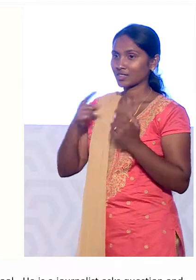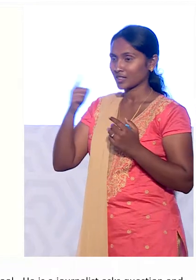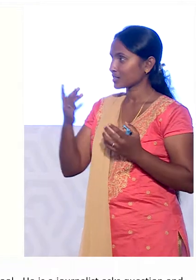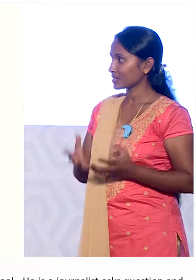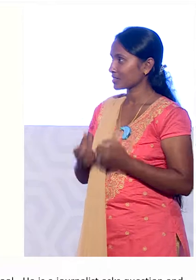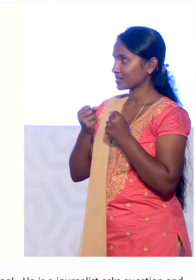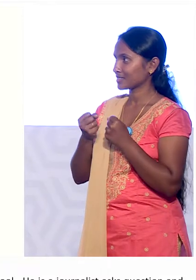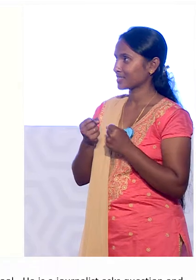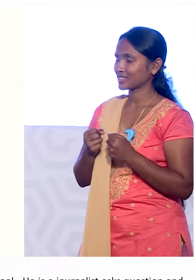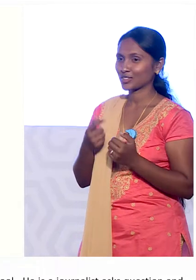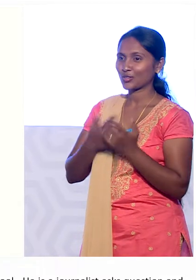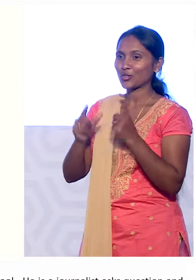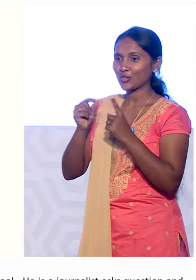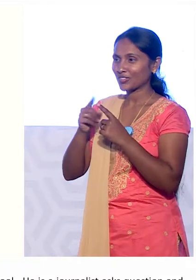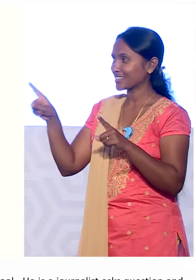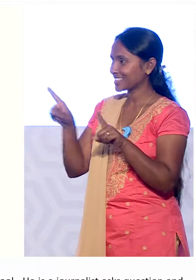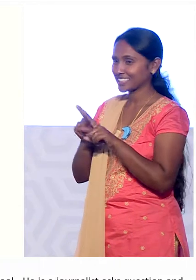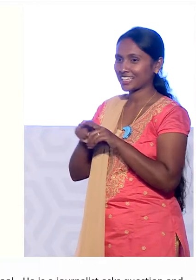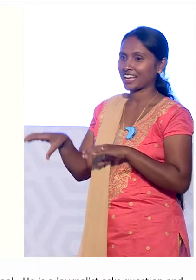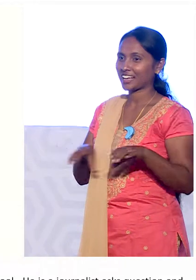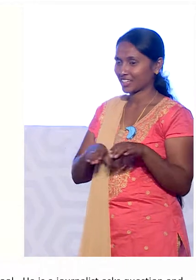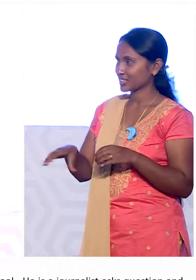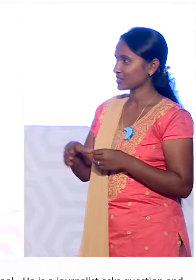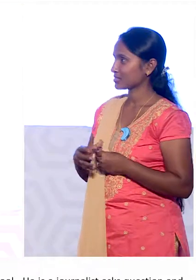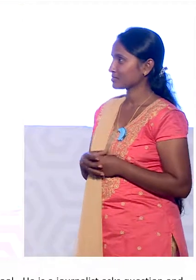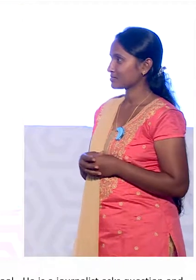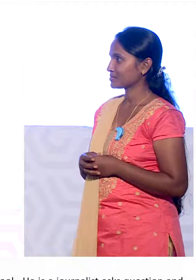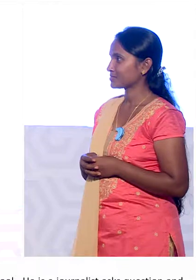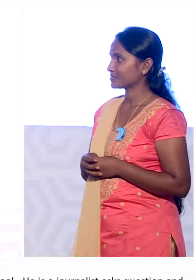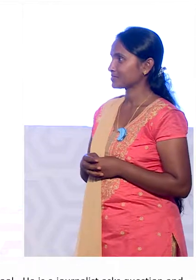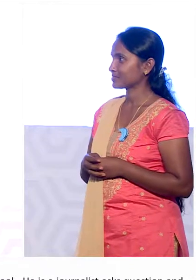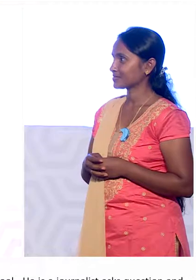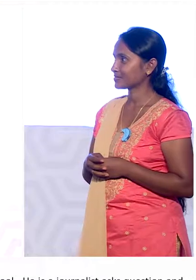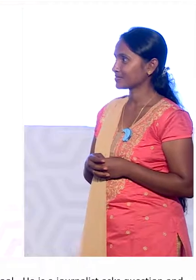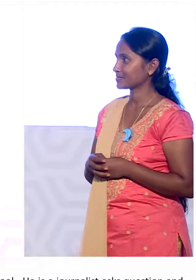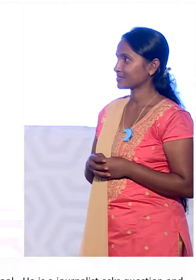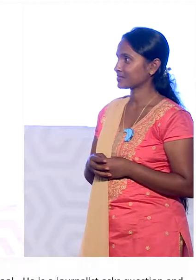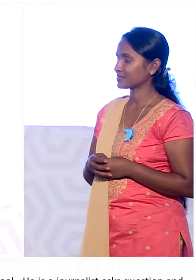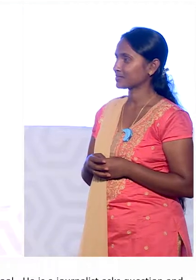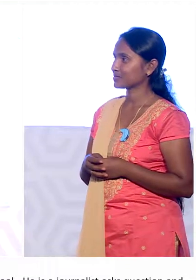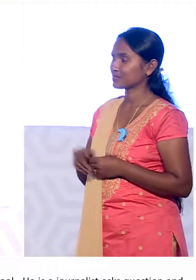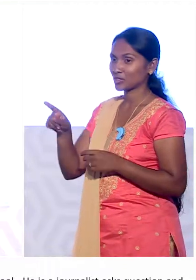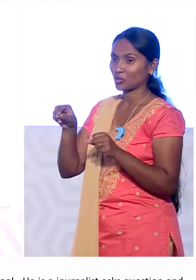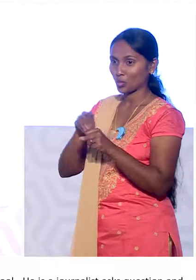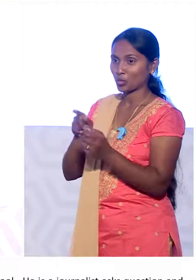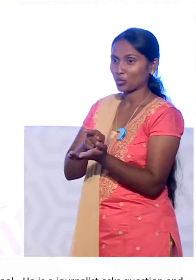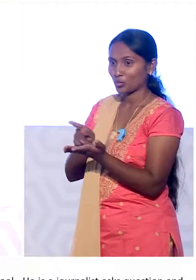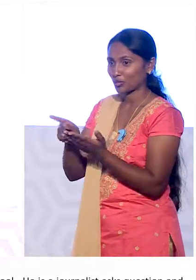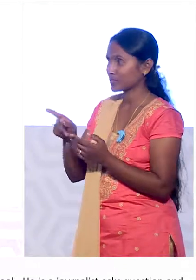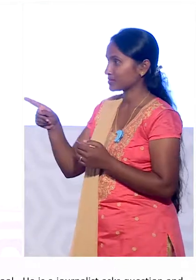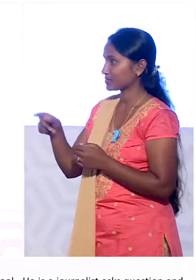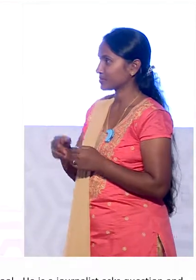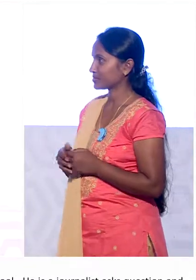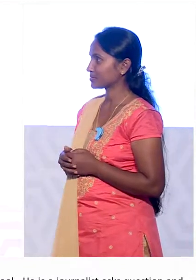up, but he could do this next to her. I knew the horse. I am a professional horseman. I knew the horse was quiet. I knew the horse was safe. So I put him